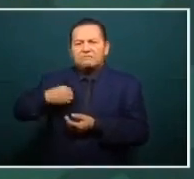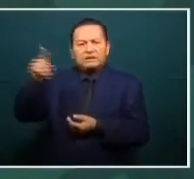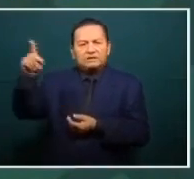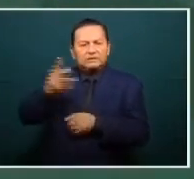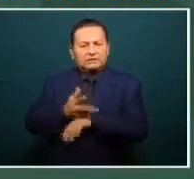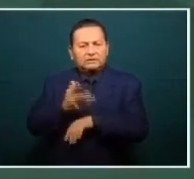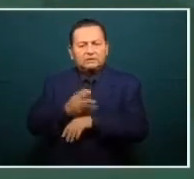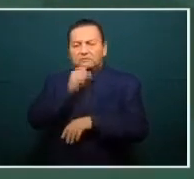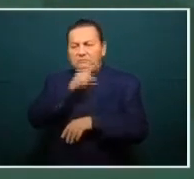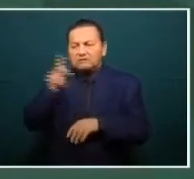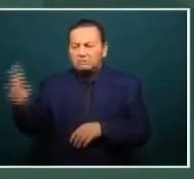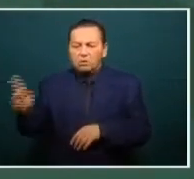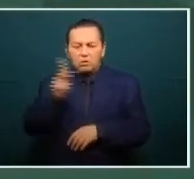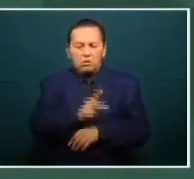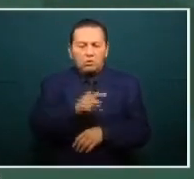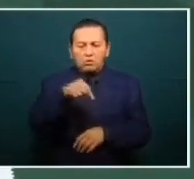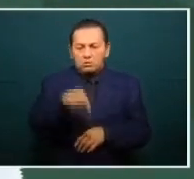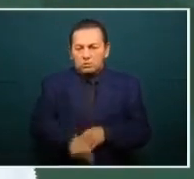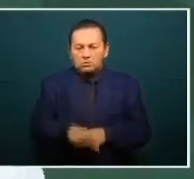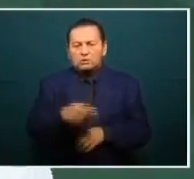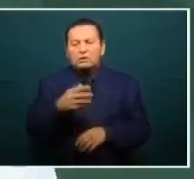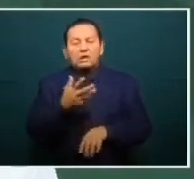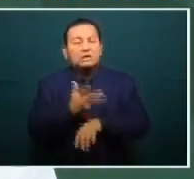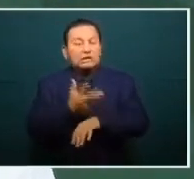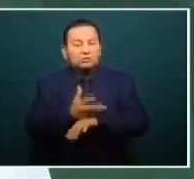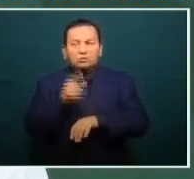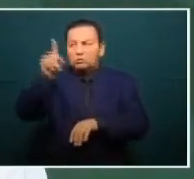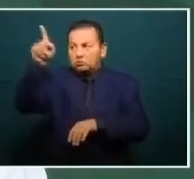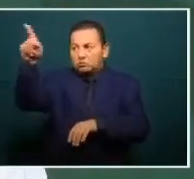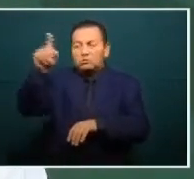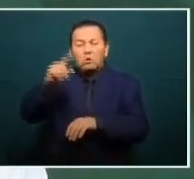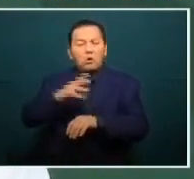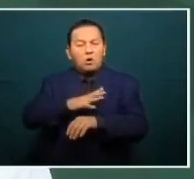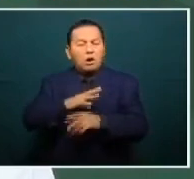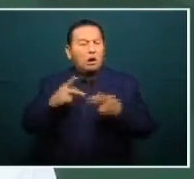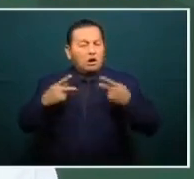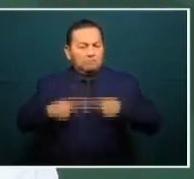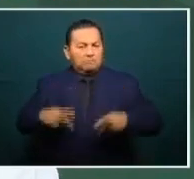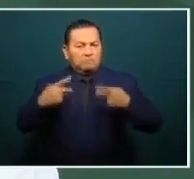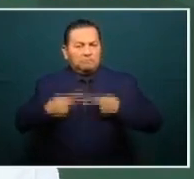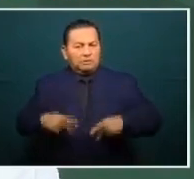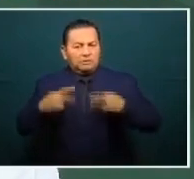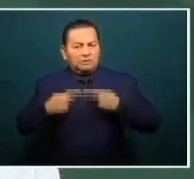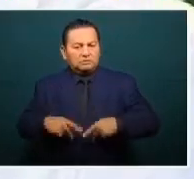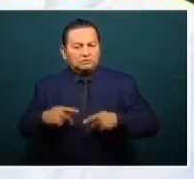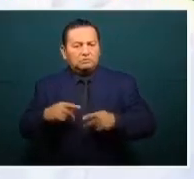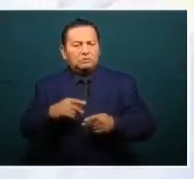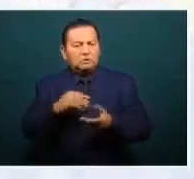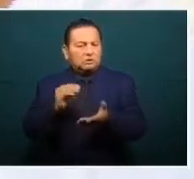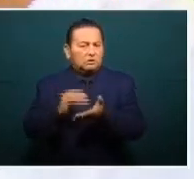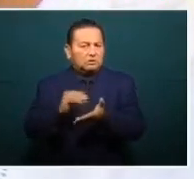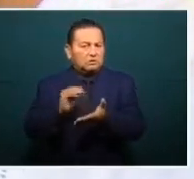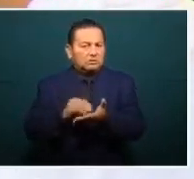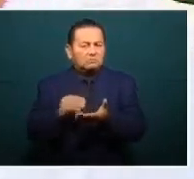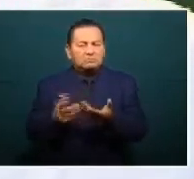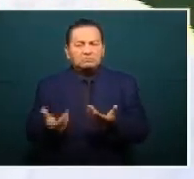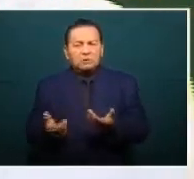American citizens are in favor of Mexico, and the Mexicans that work over there as United States